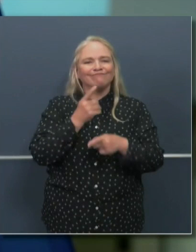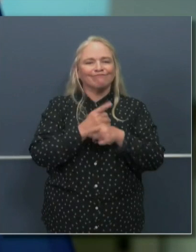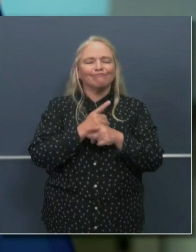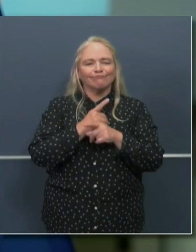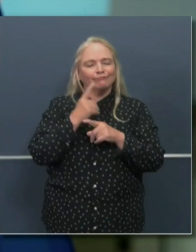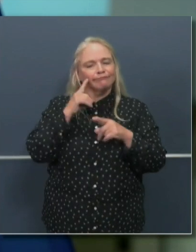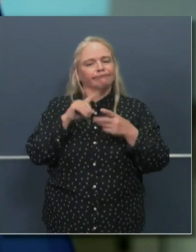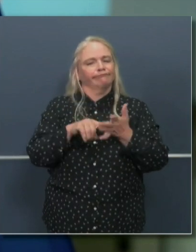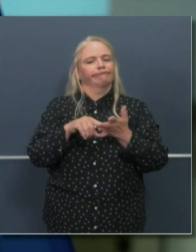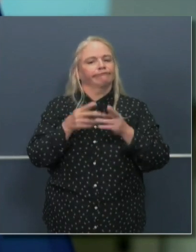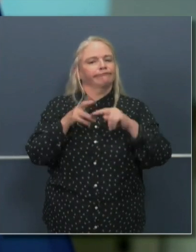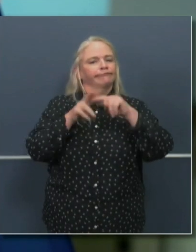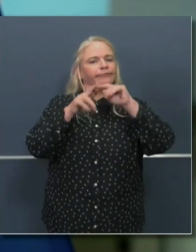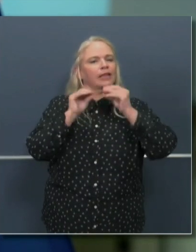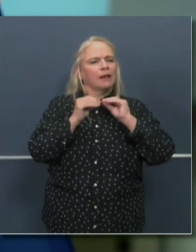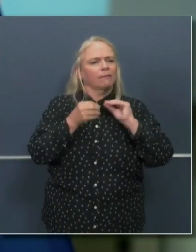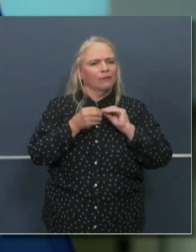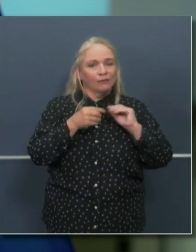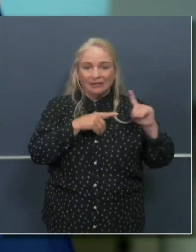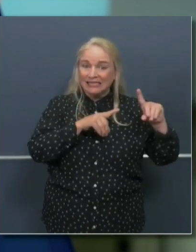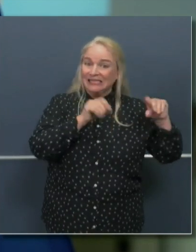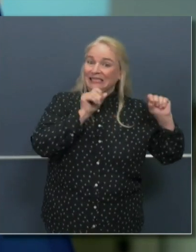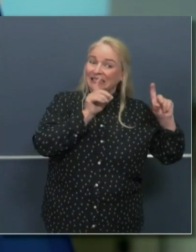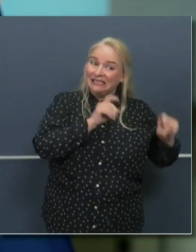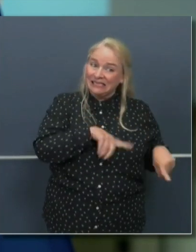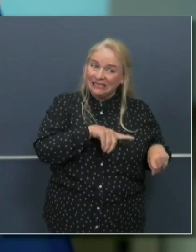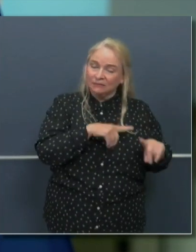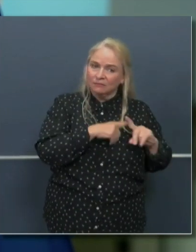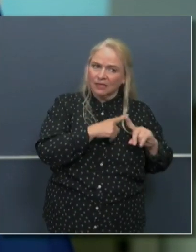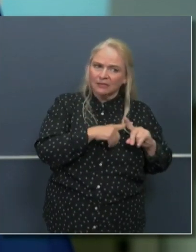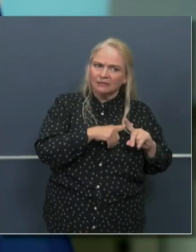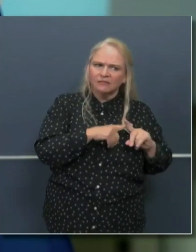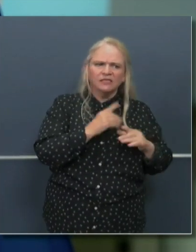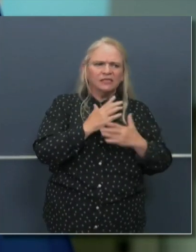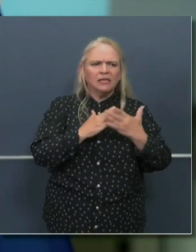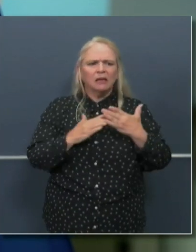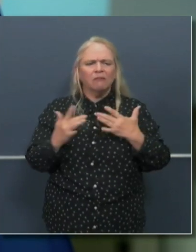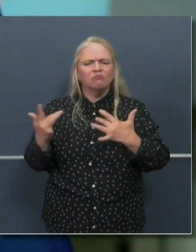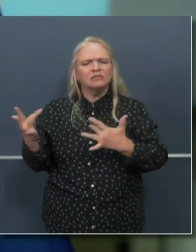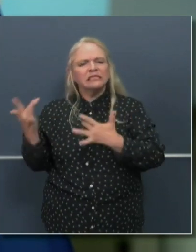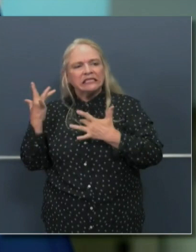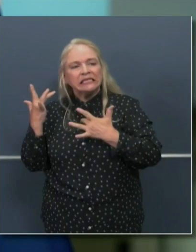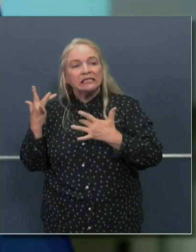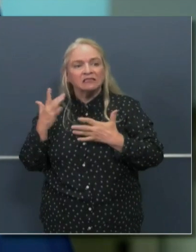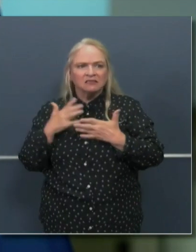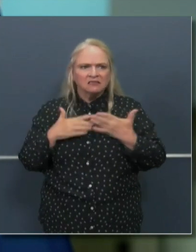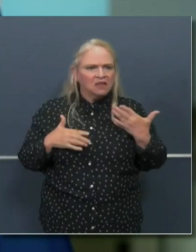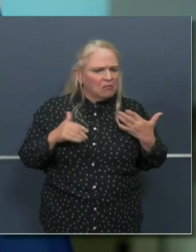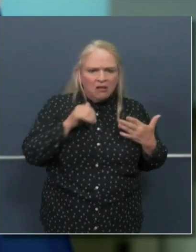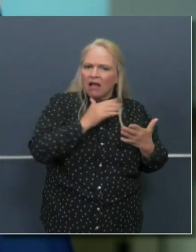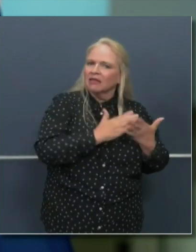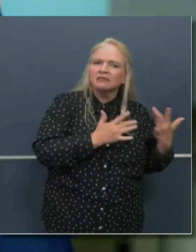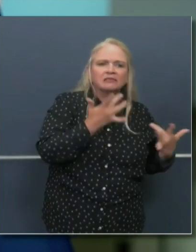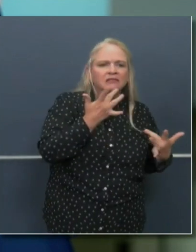are testing positive and some are asymptomatic. There are concerns about these so-called super spreaders. Can the